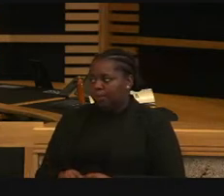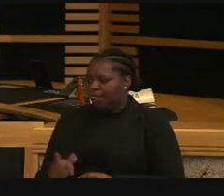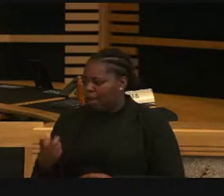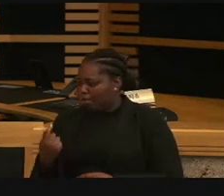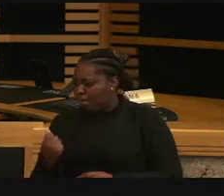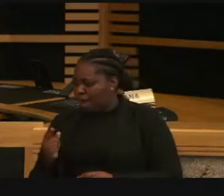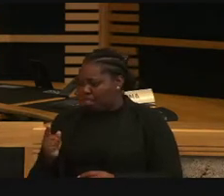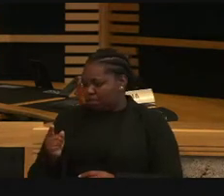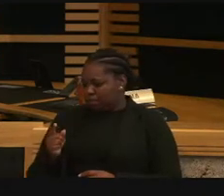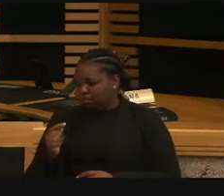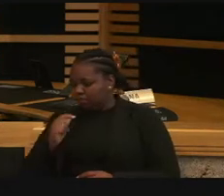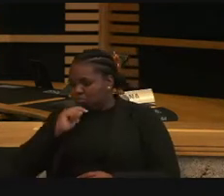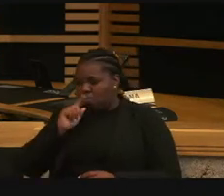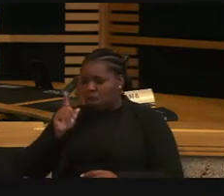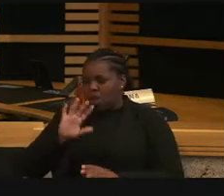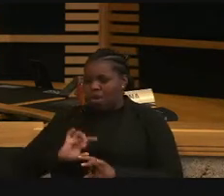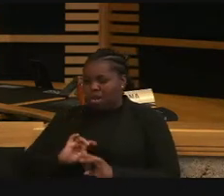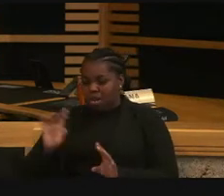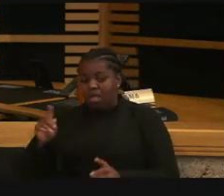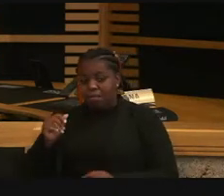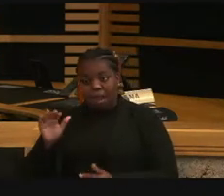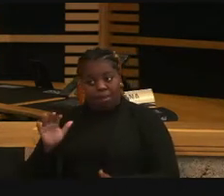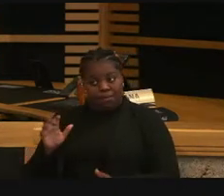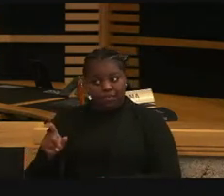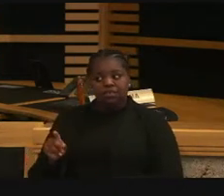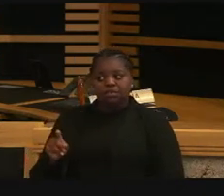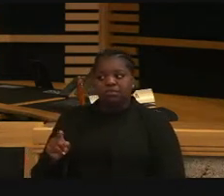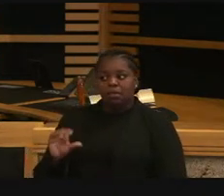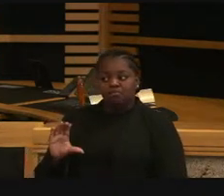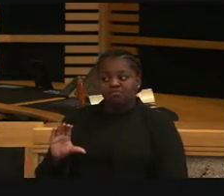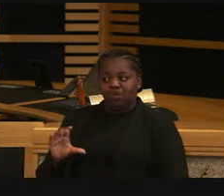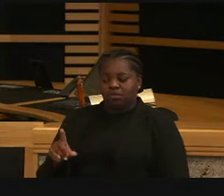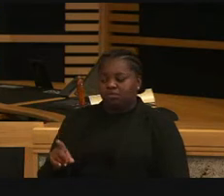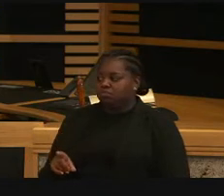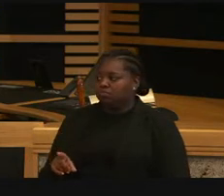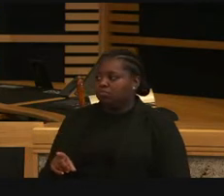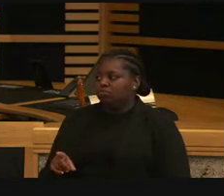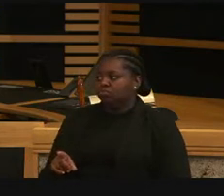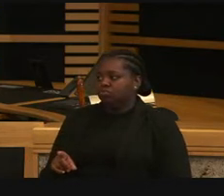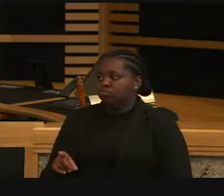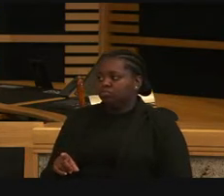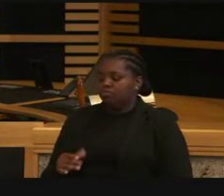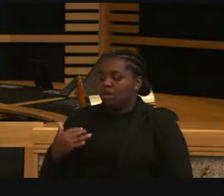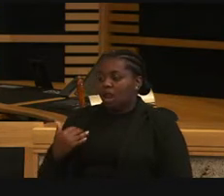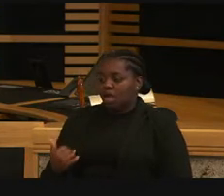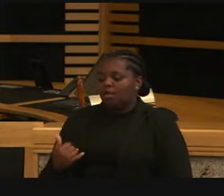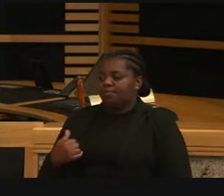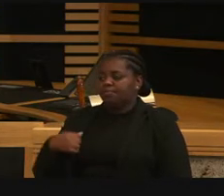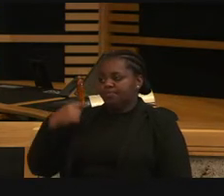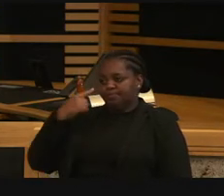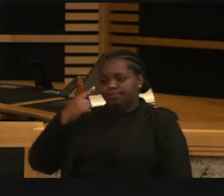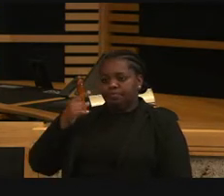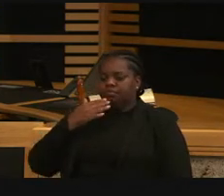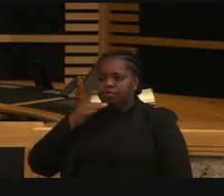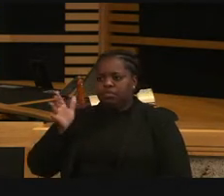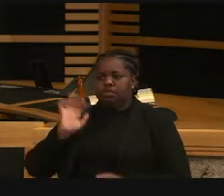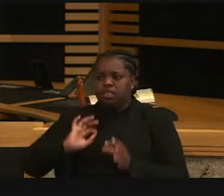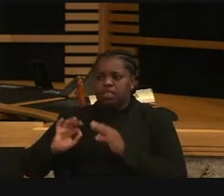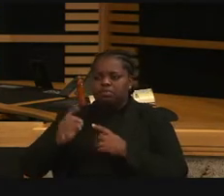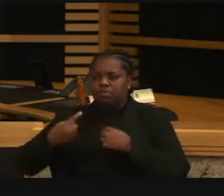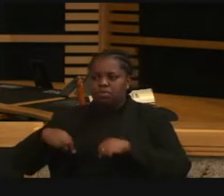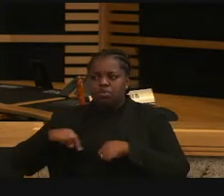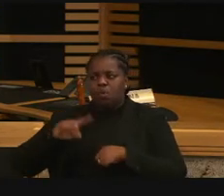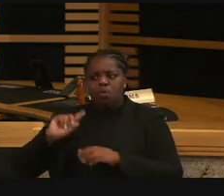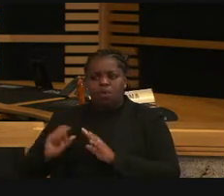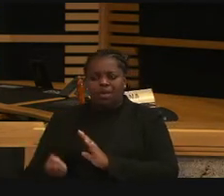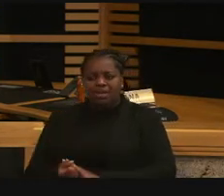phaya ngacaciyo and inkulu la mali xa ijongile Deputy Speaker. Sathi ke mayikicaciswe le mali uba